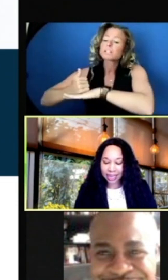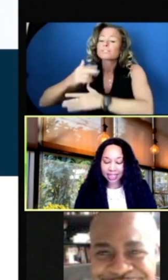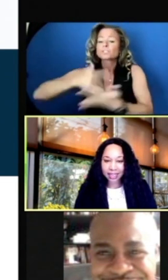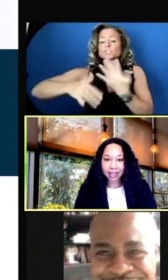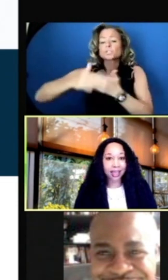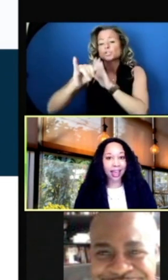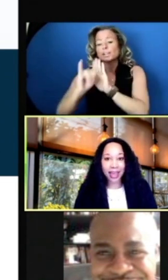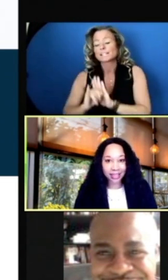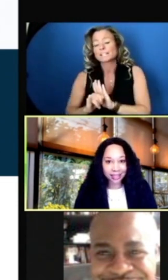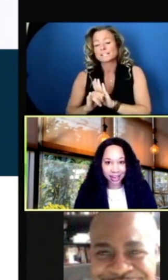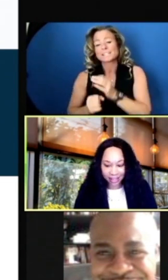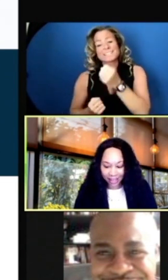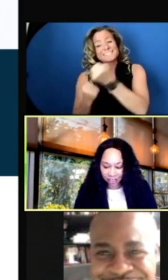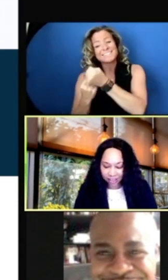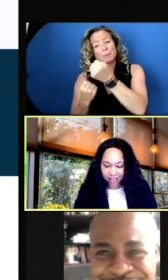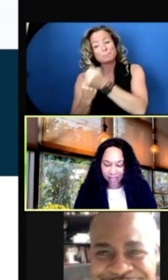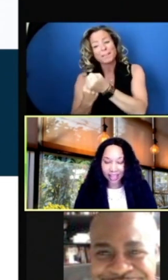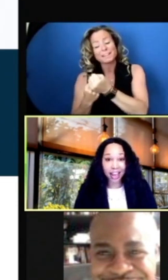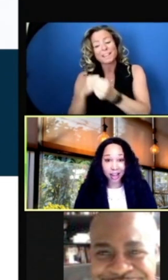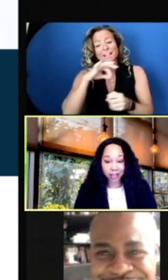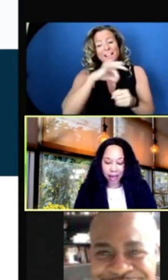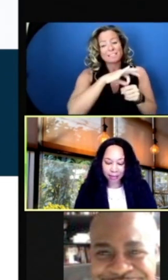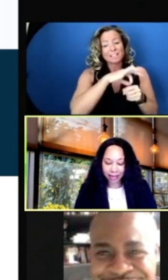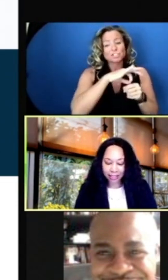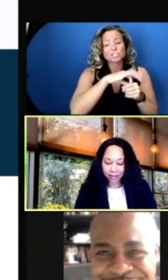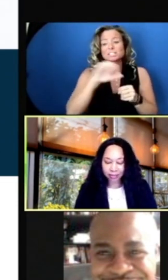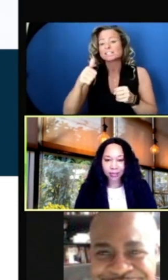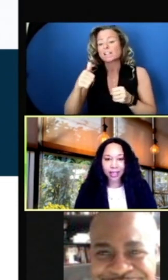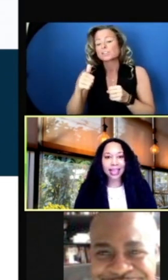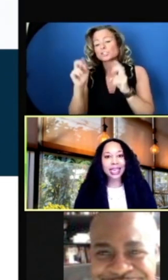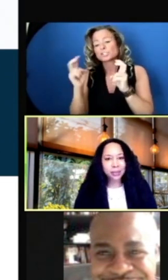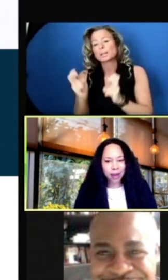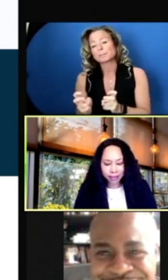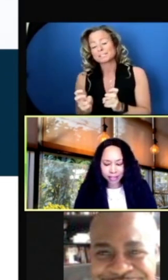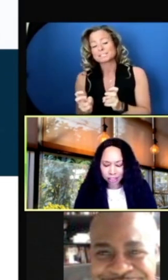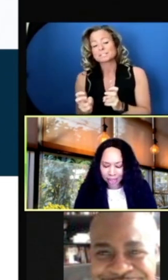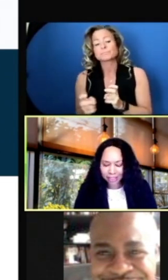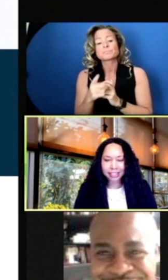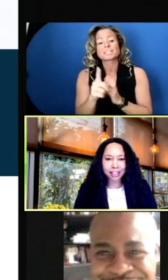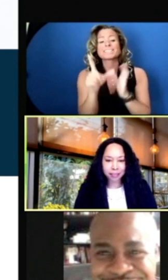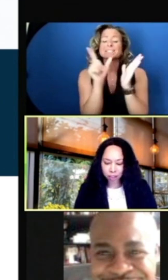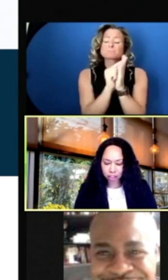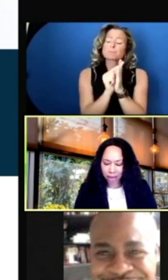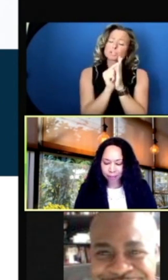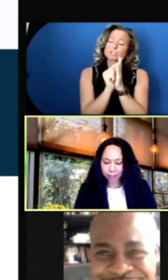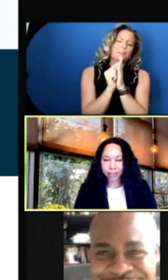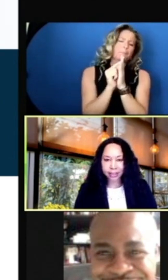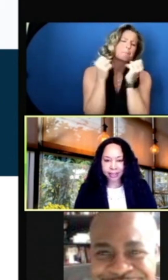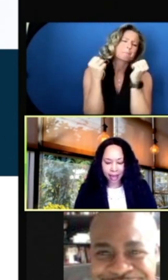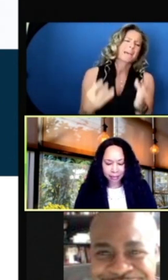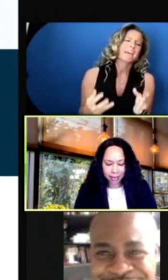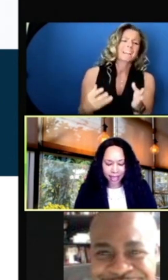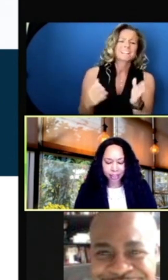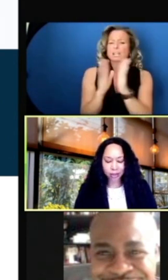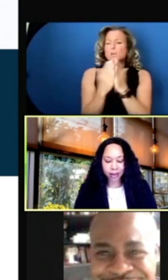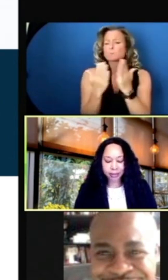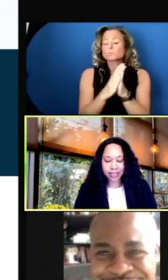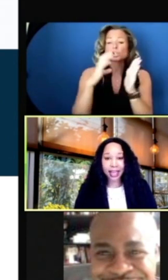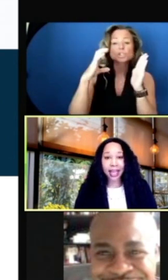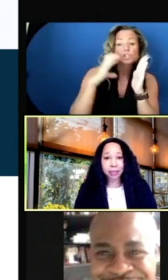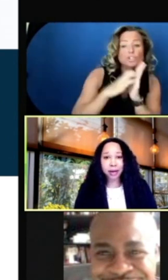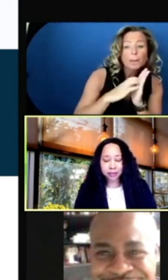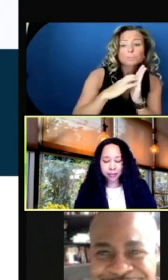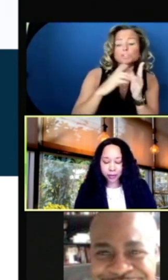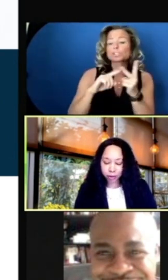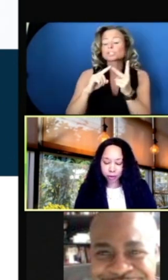identity, campaigns and elections, and other topics. He has published dozens of book chapters, manuscripts,